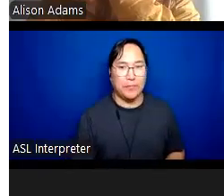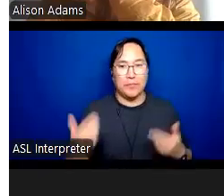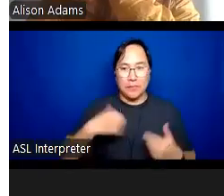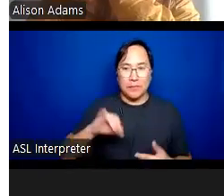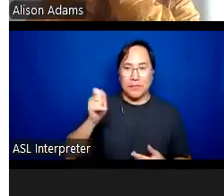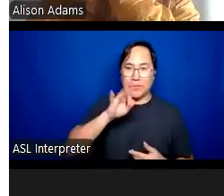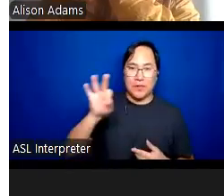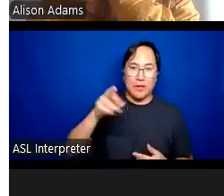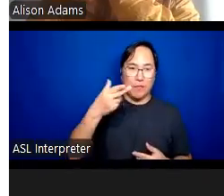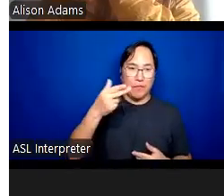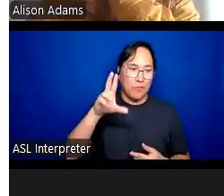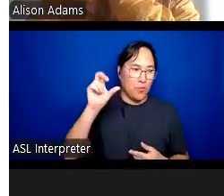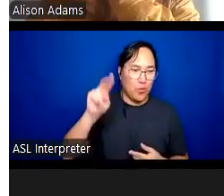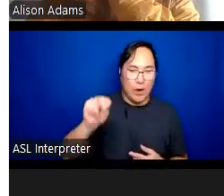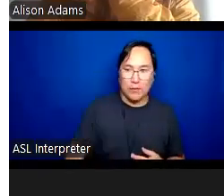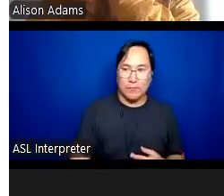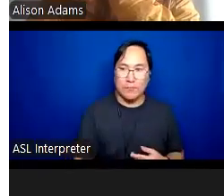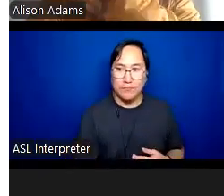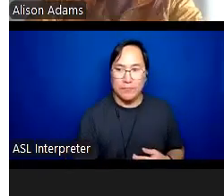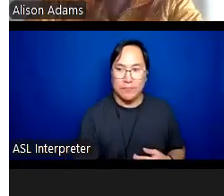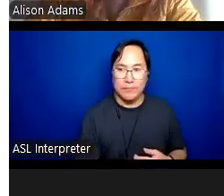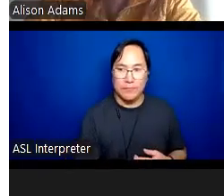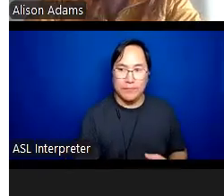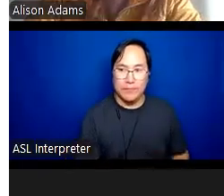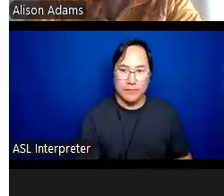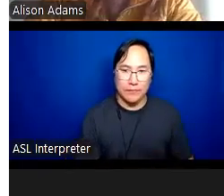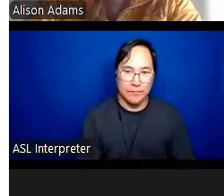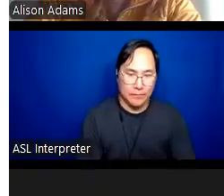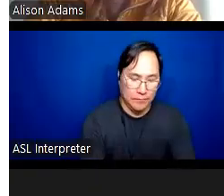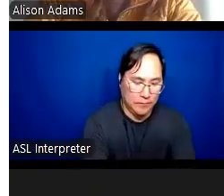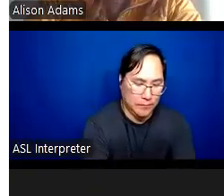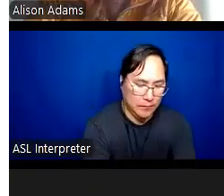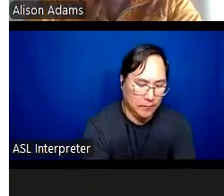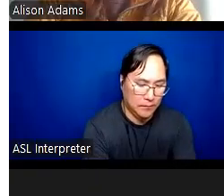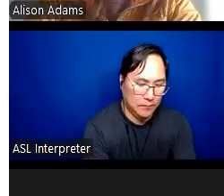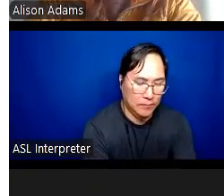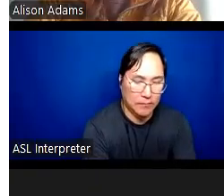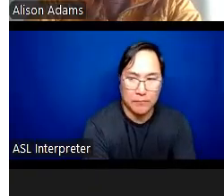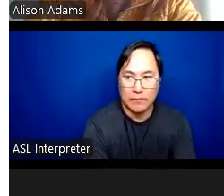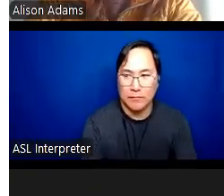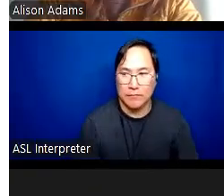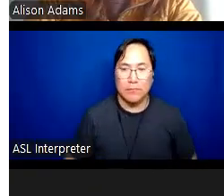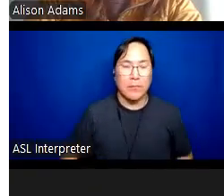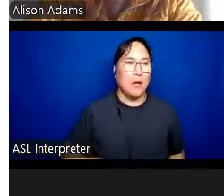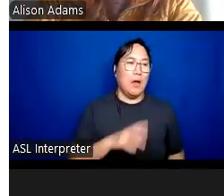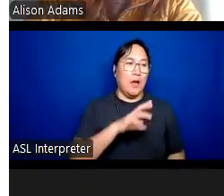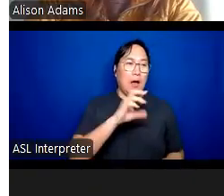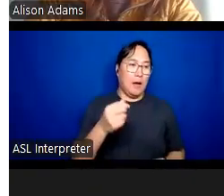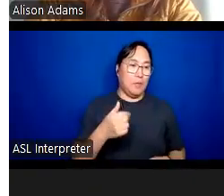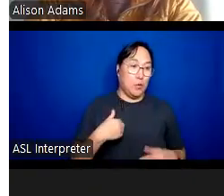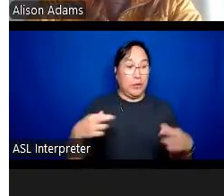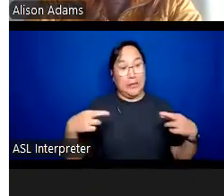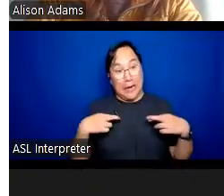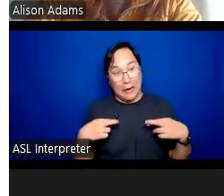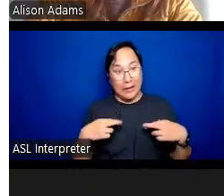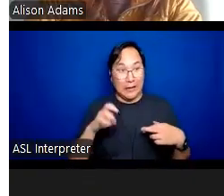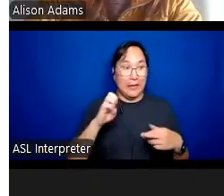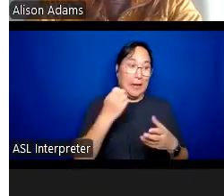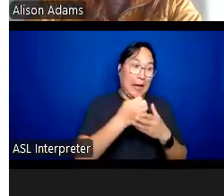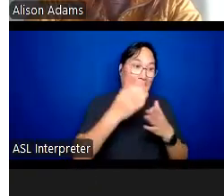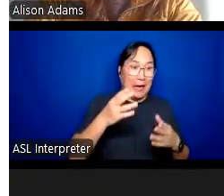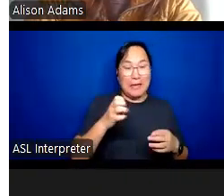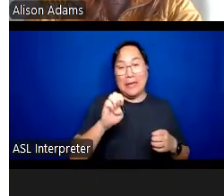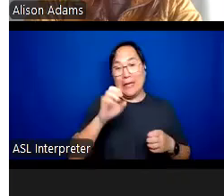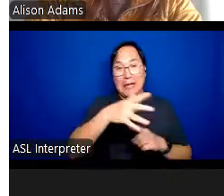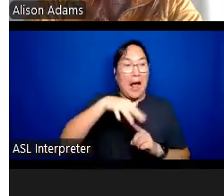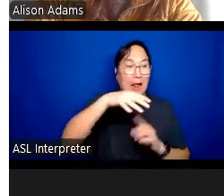Horan. I'm a forest ecologist with Fish and Wildlife Service, although I am retired. So I'm not sure why I'm here, but I enjoy doing it. So glad you